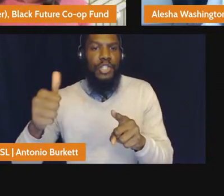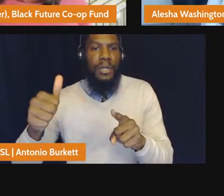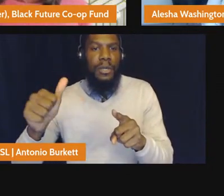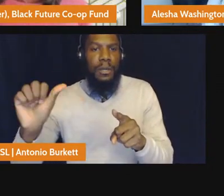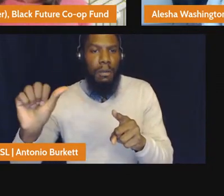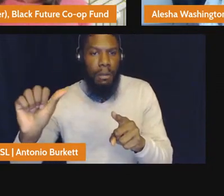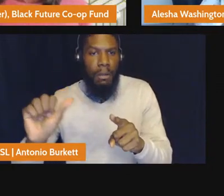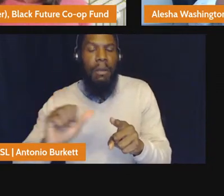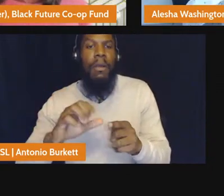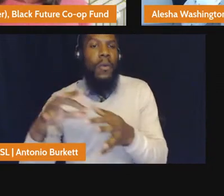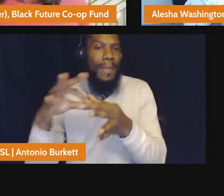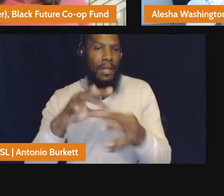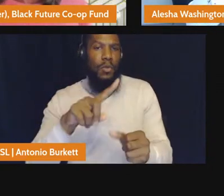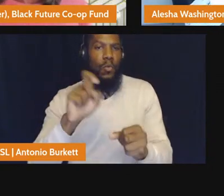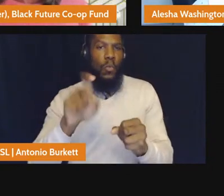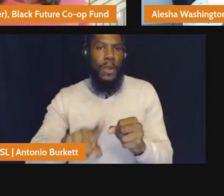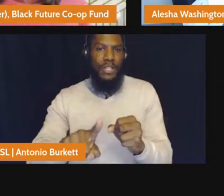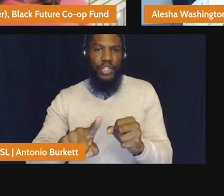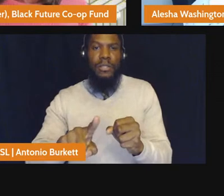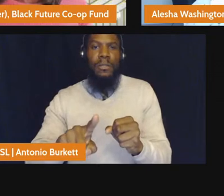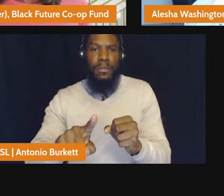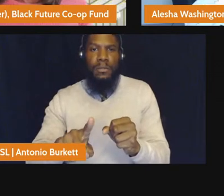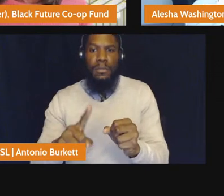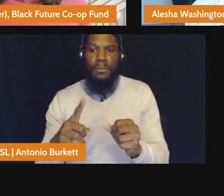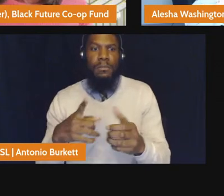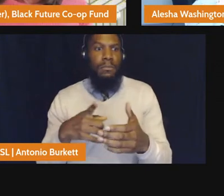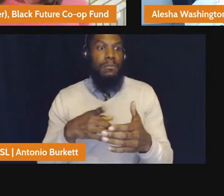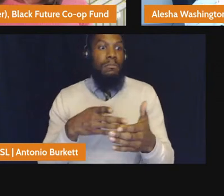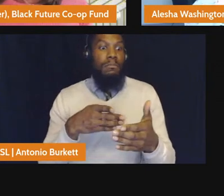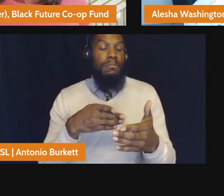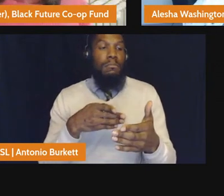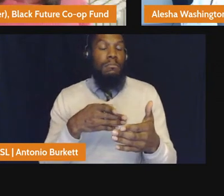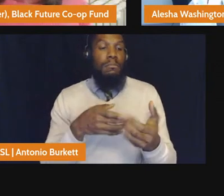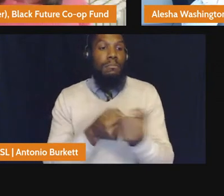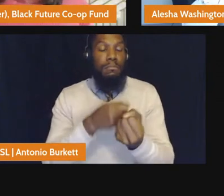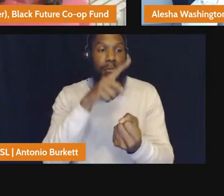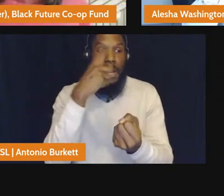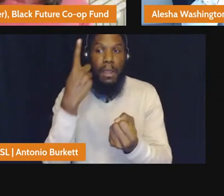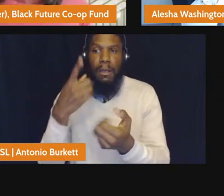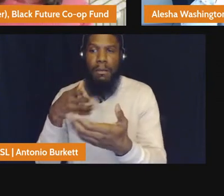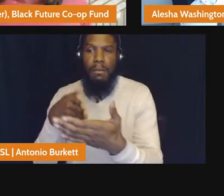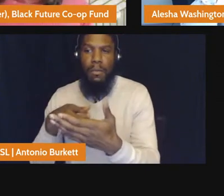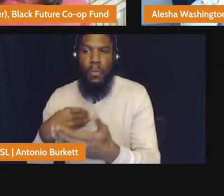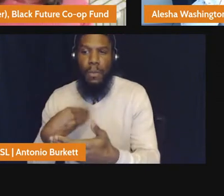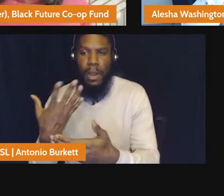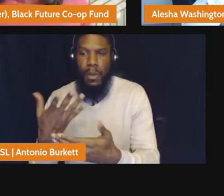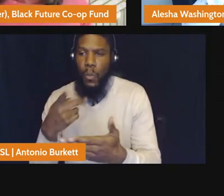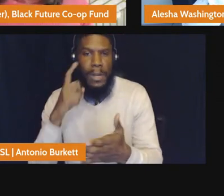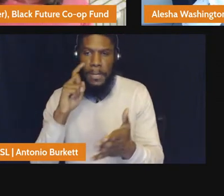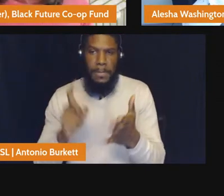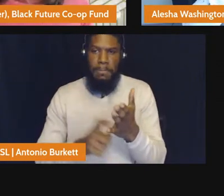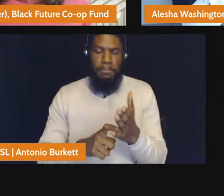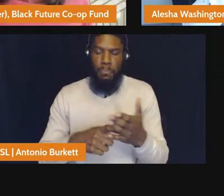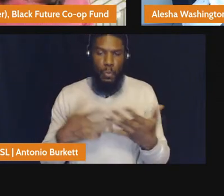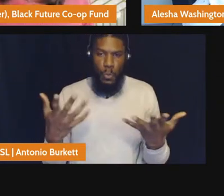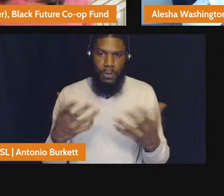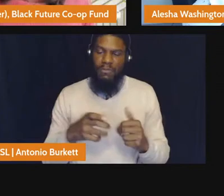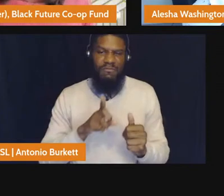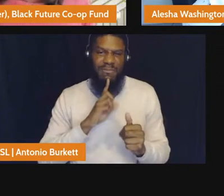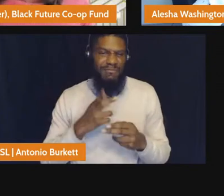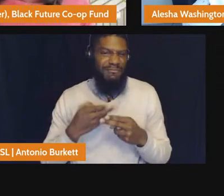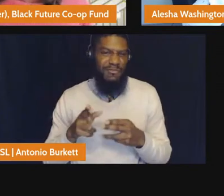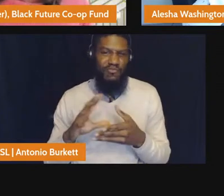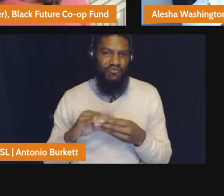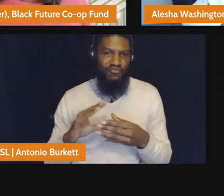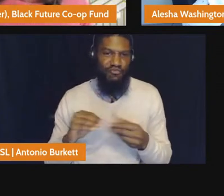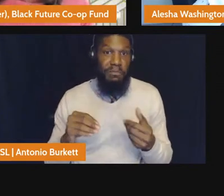was raised around, does pro-Black mean anti-white? And what comes to mind for me is actually just a quick story. So when I was